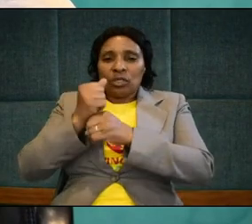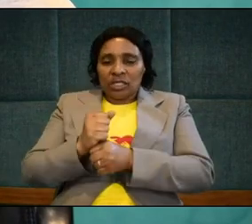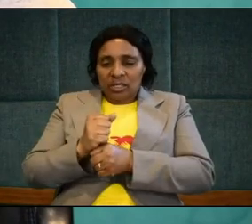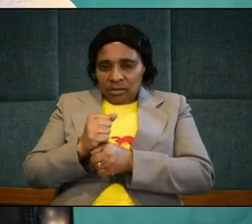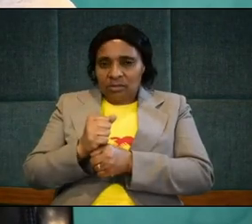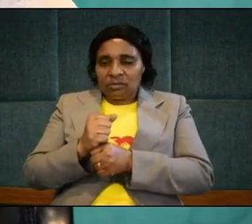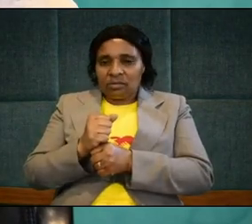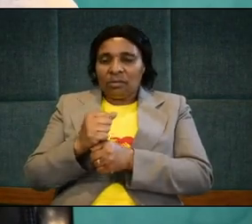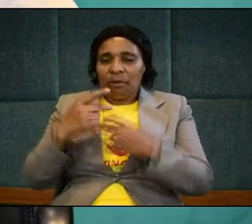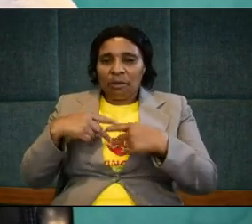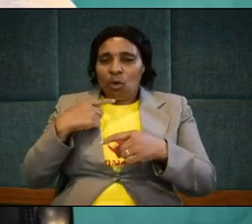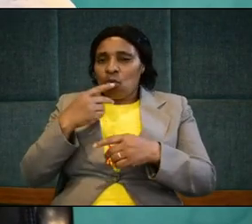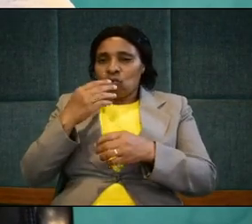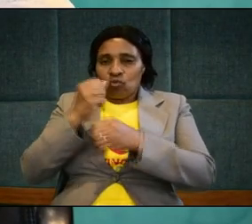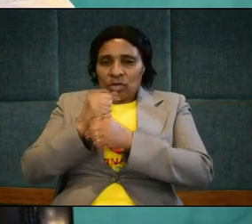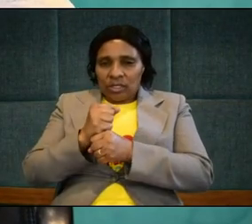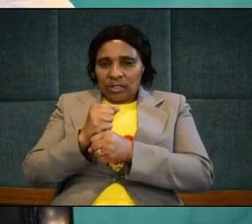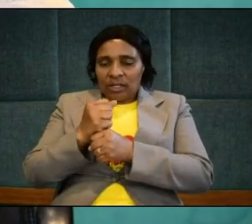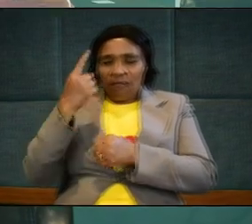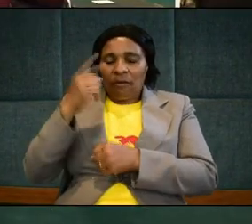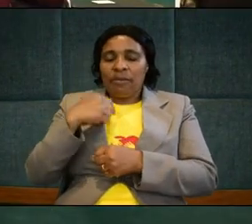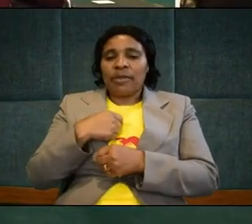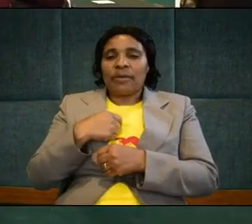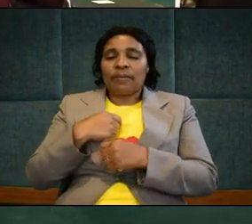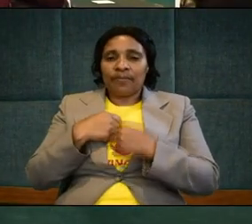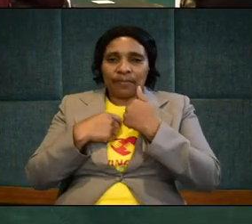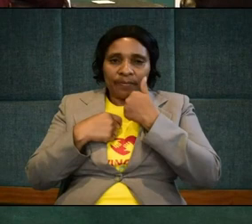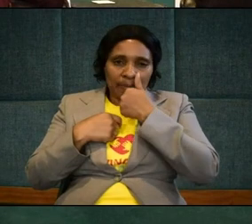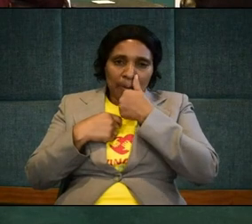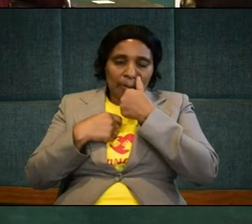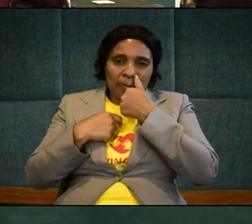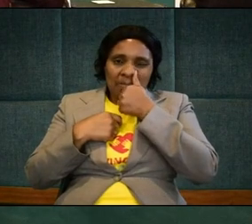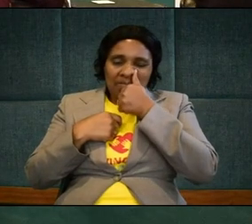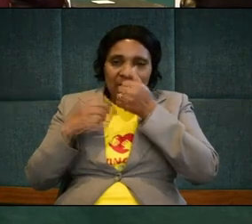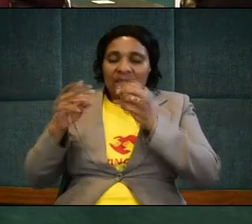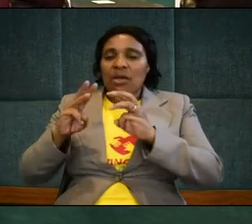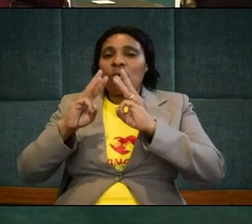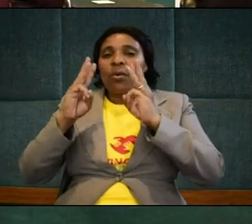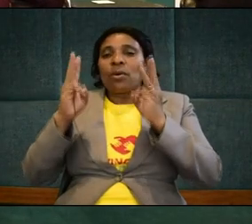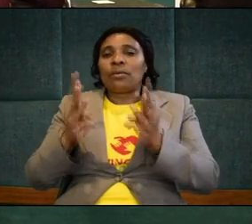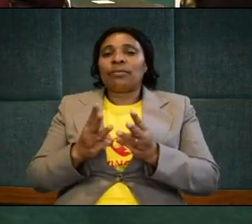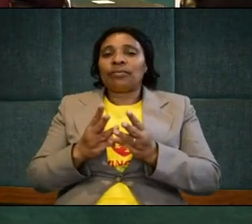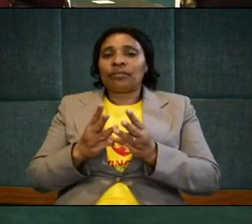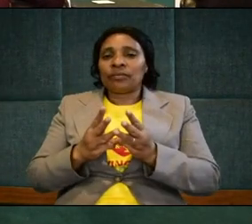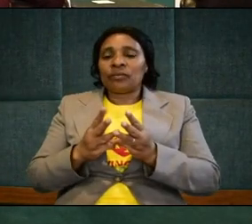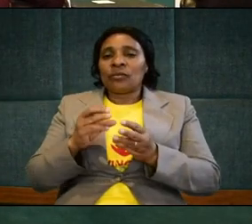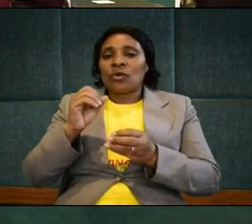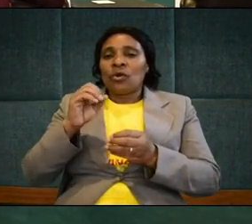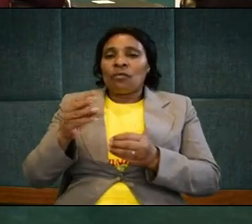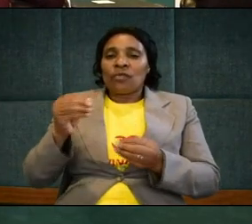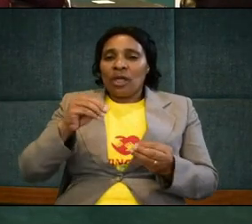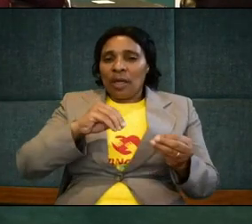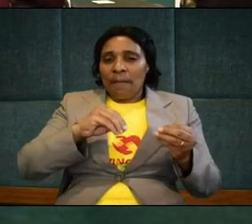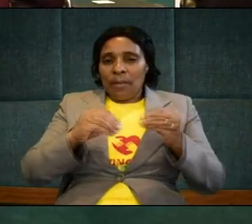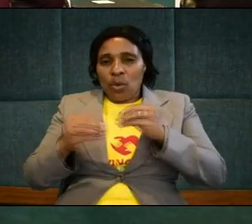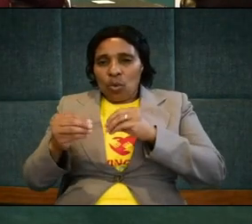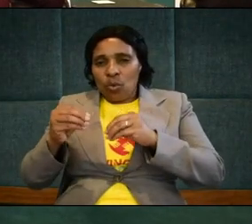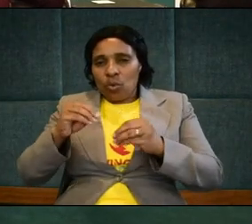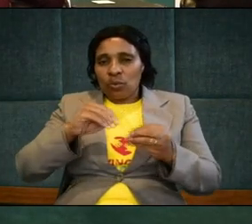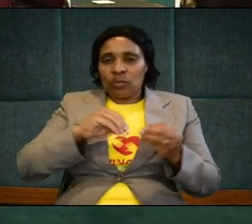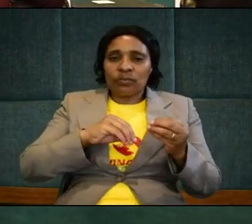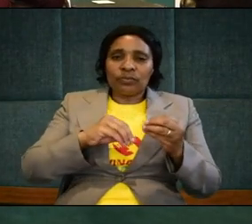trustworthy. For me, I think that the world of chemical